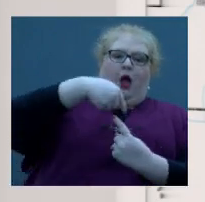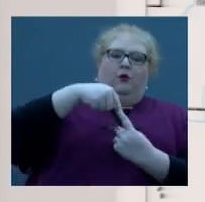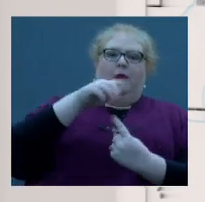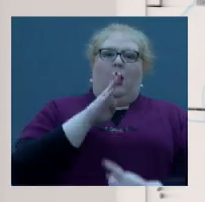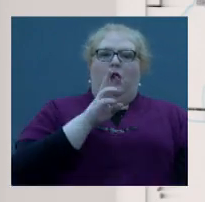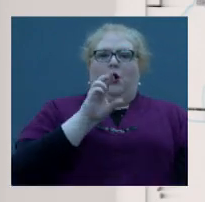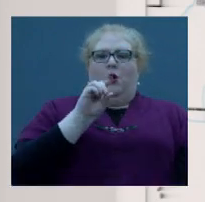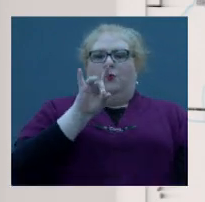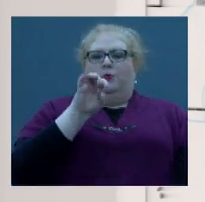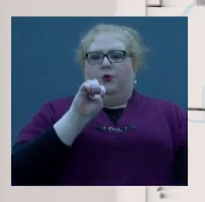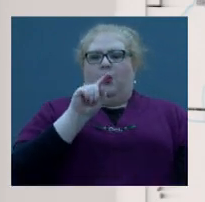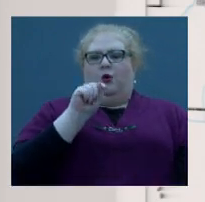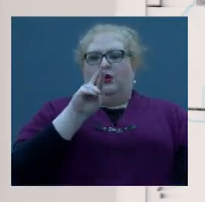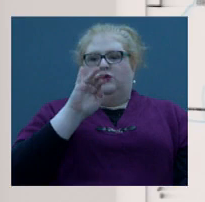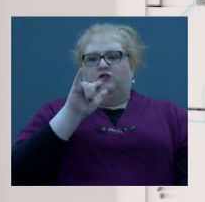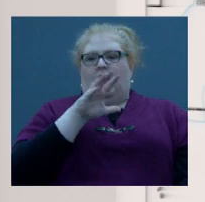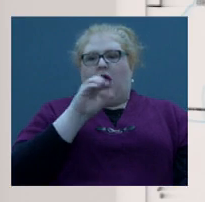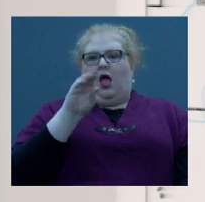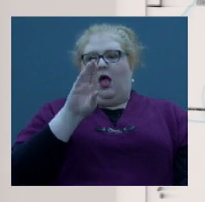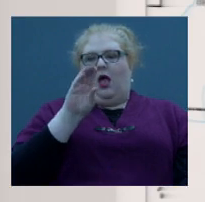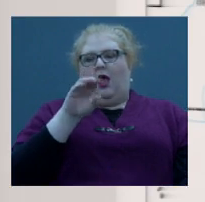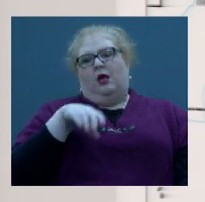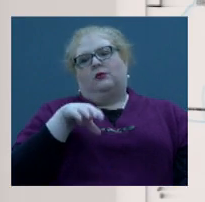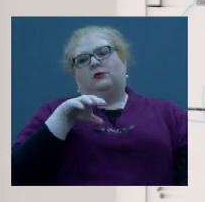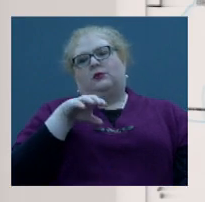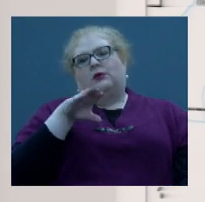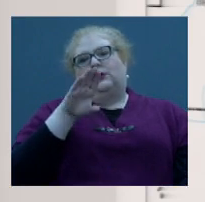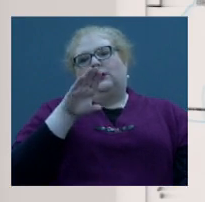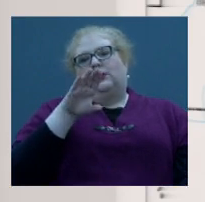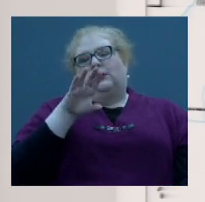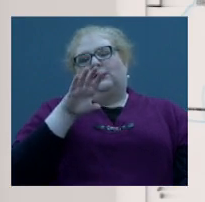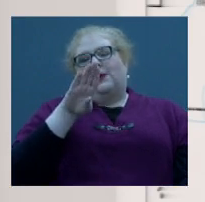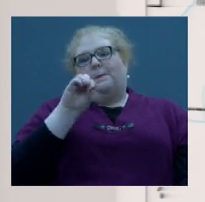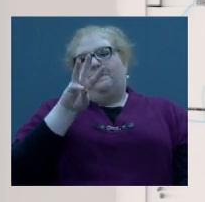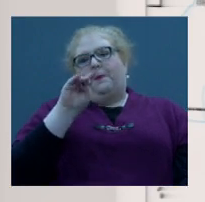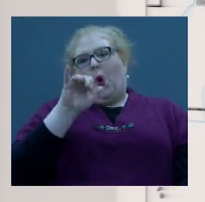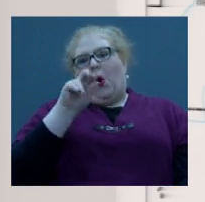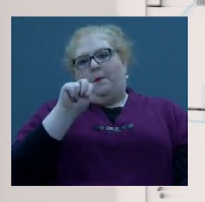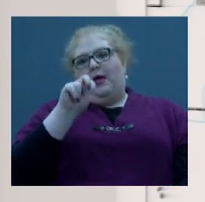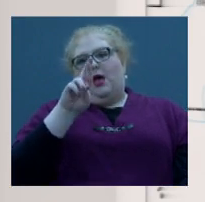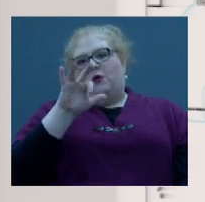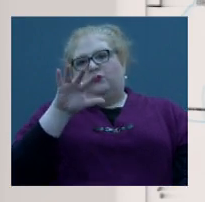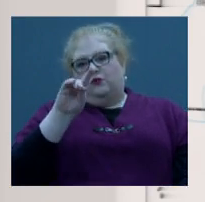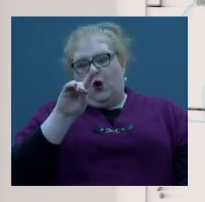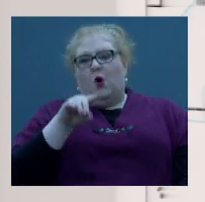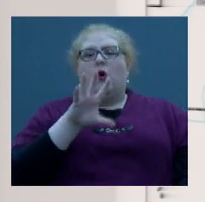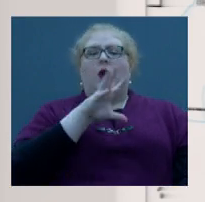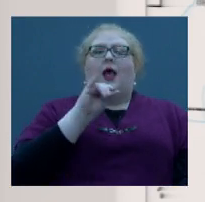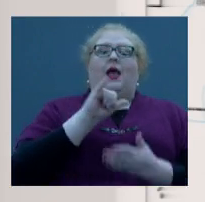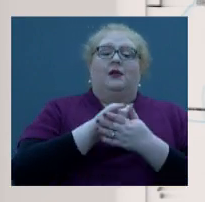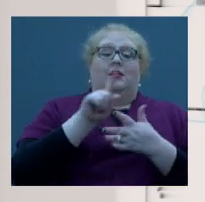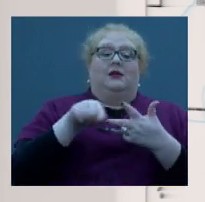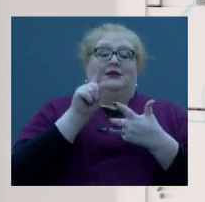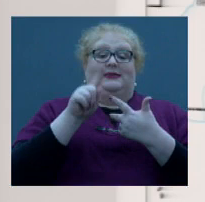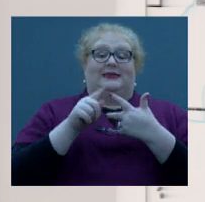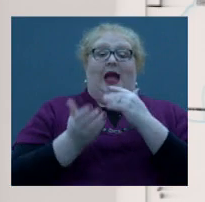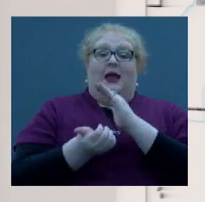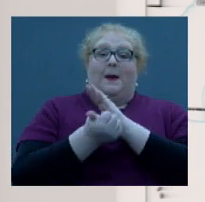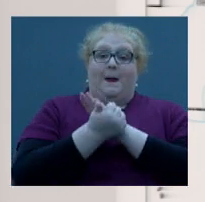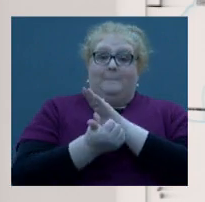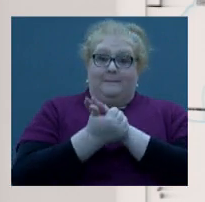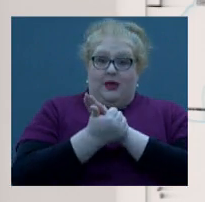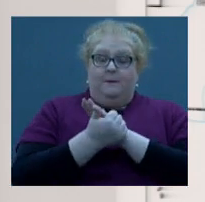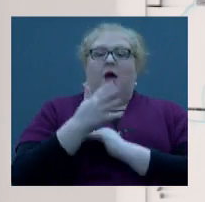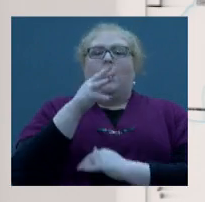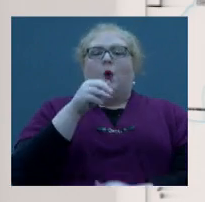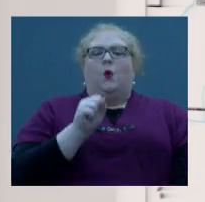Road. These funds were to be available for 5 years following the approval of the PRD. The second amendment was to